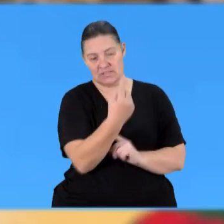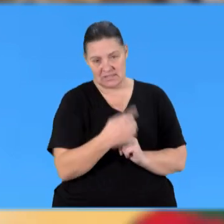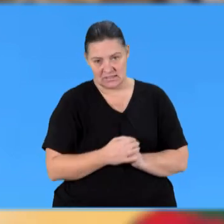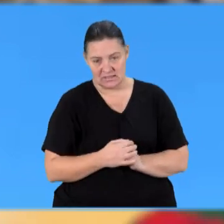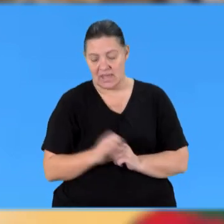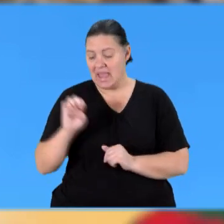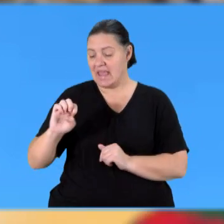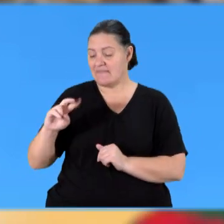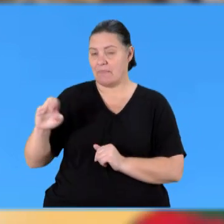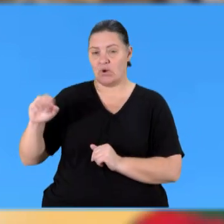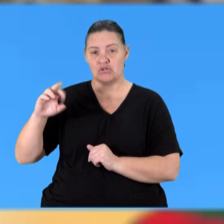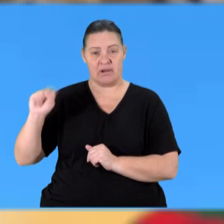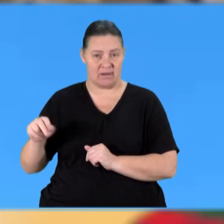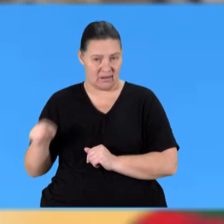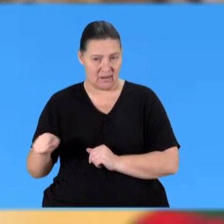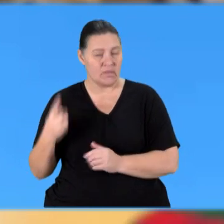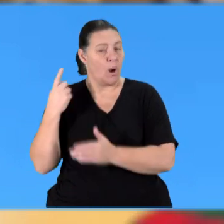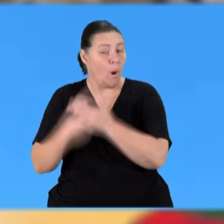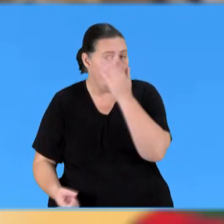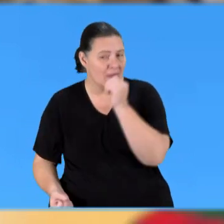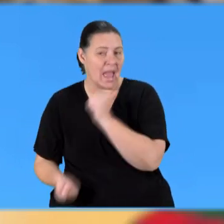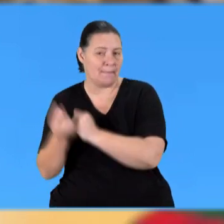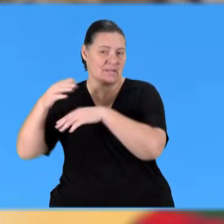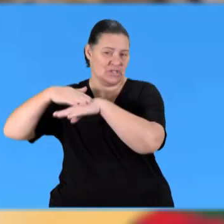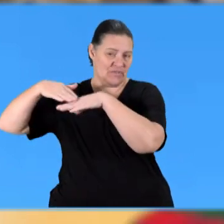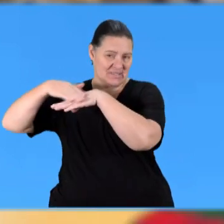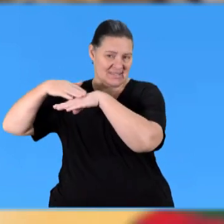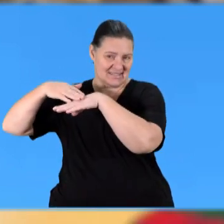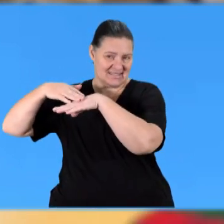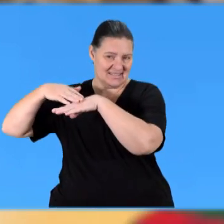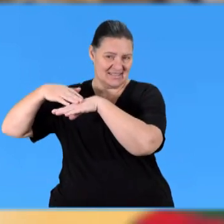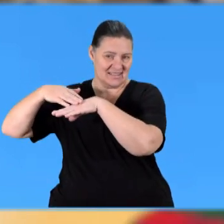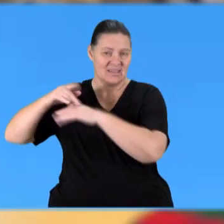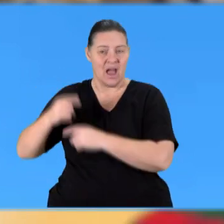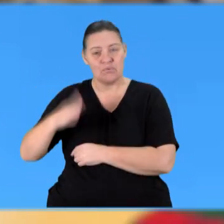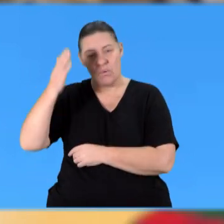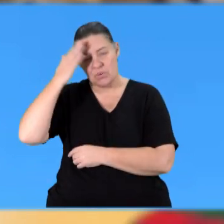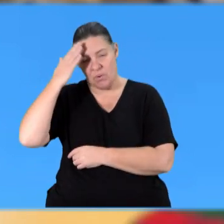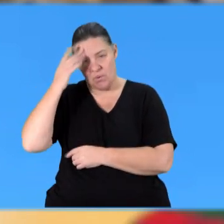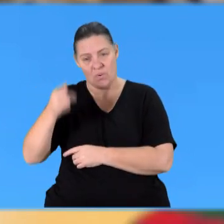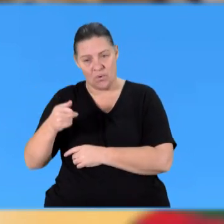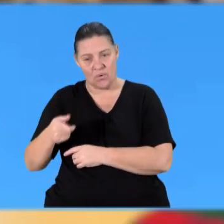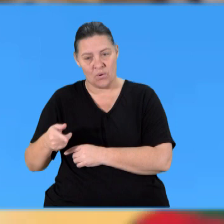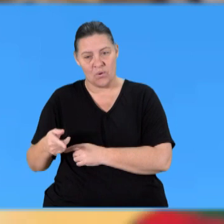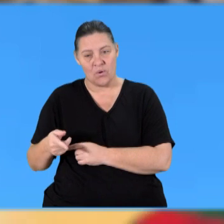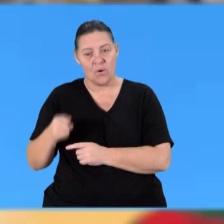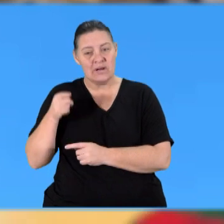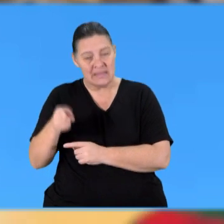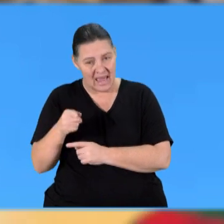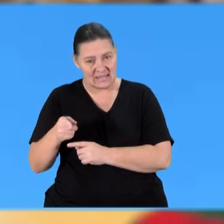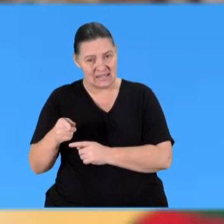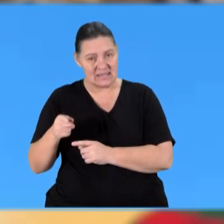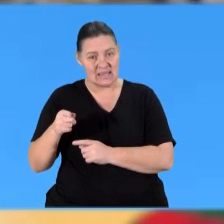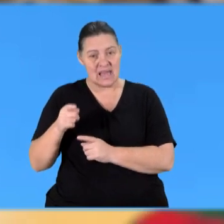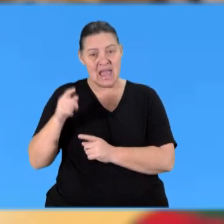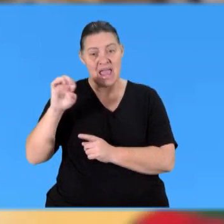point. Now, with regards to evaporation, evaporation only happens at the surface of the liquid. And we also need to note